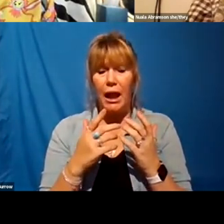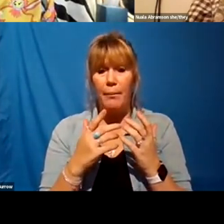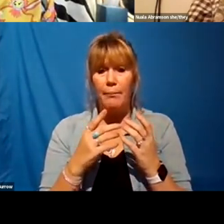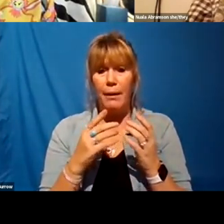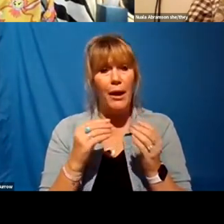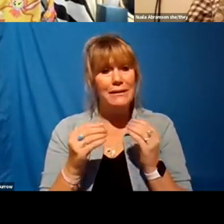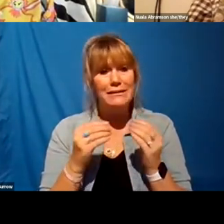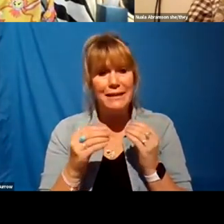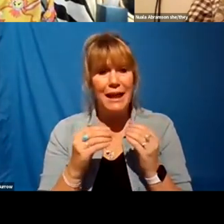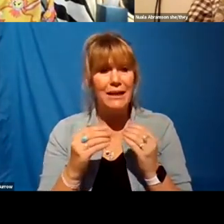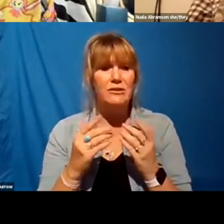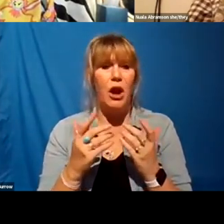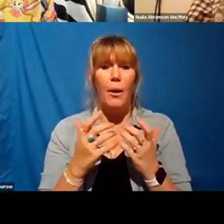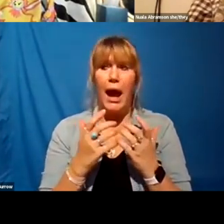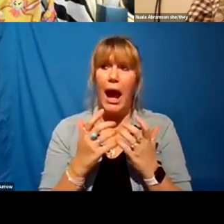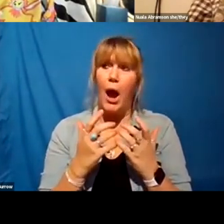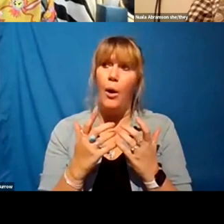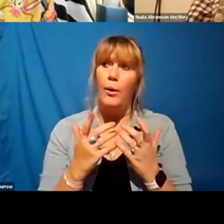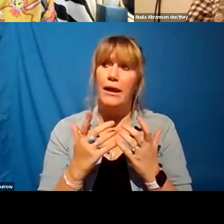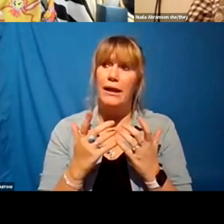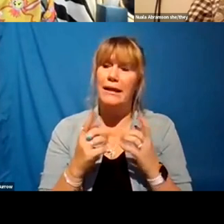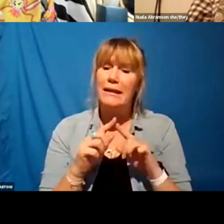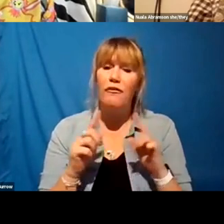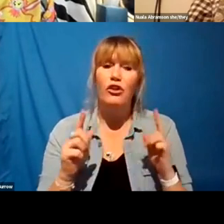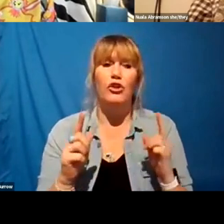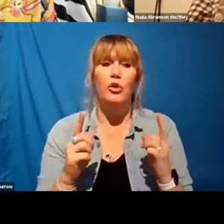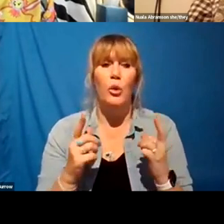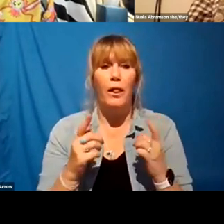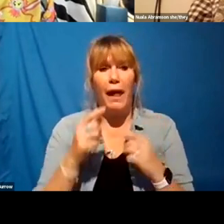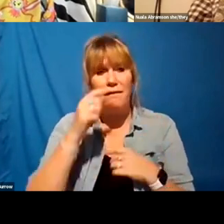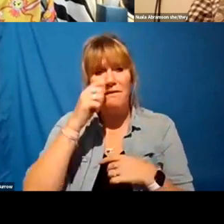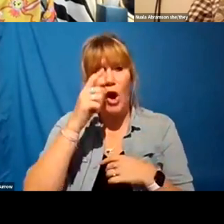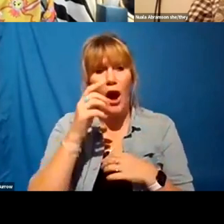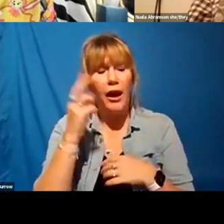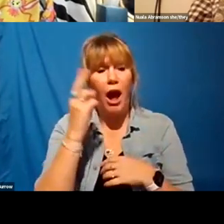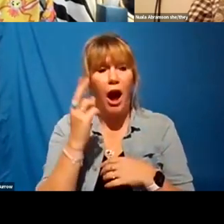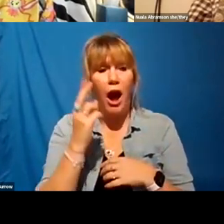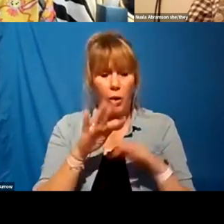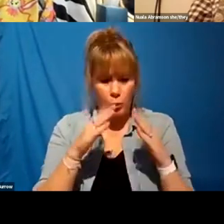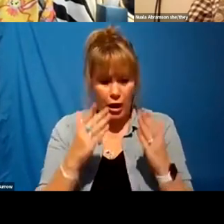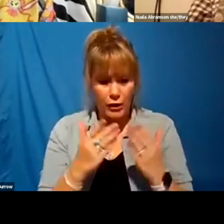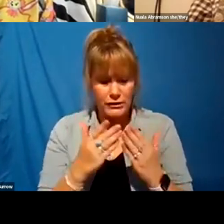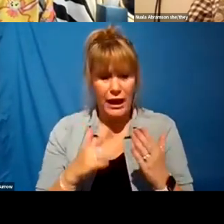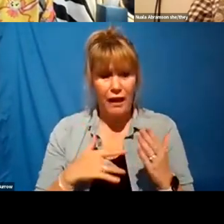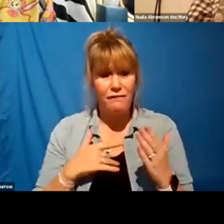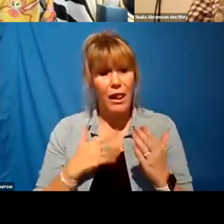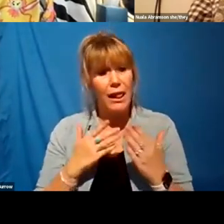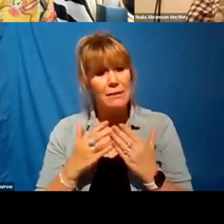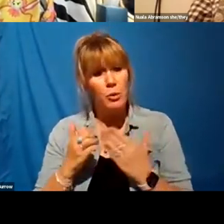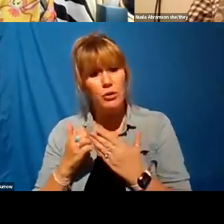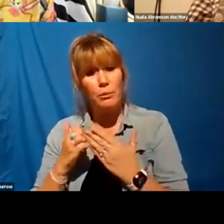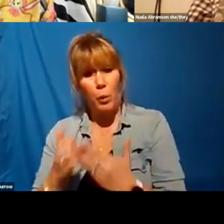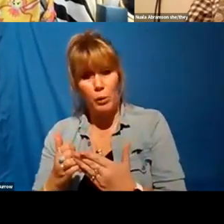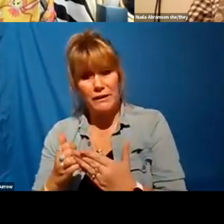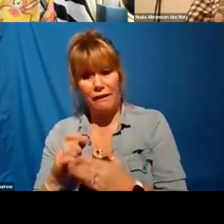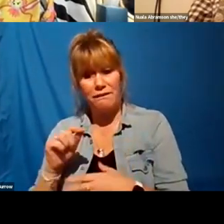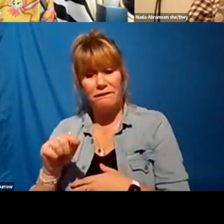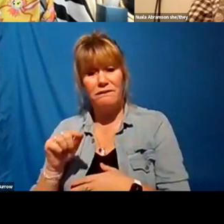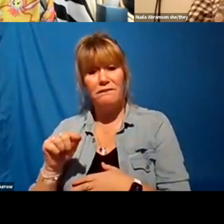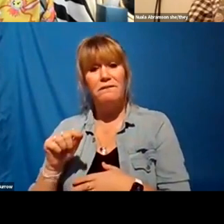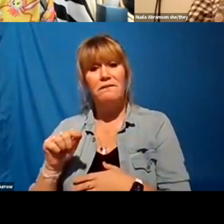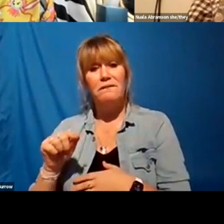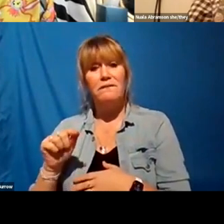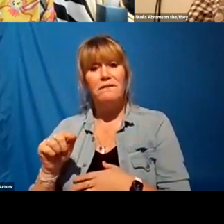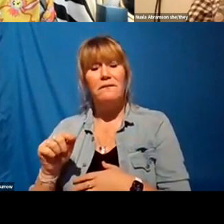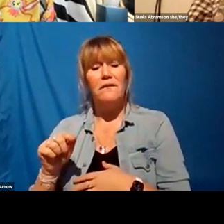art world, and I have found it incredibly supportive, much more so than the fine art world. And part of me